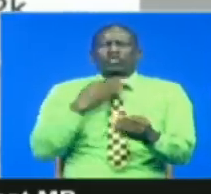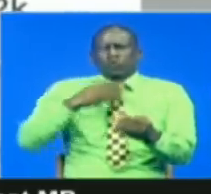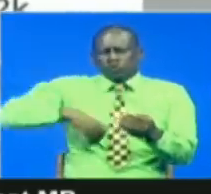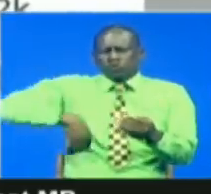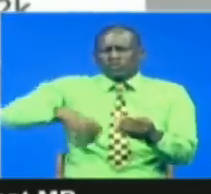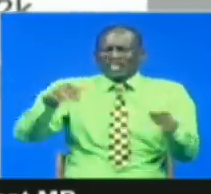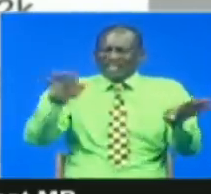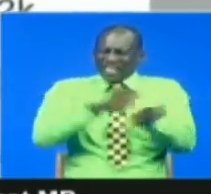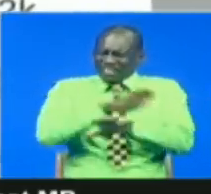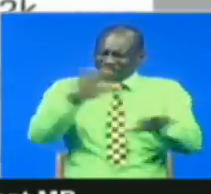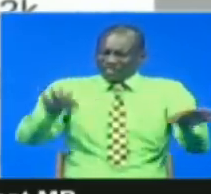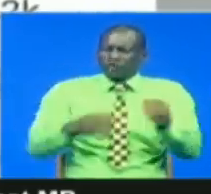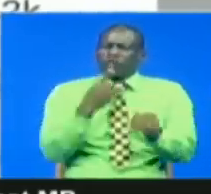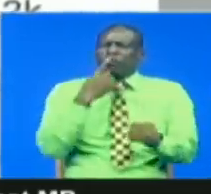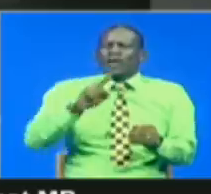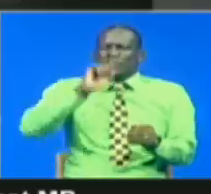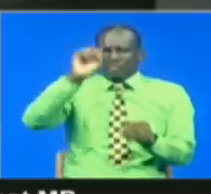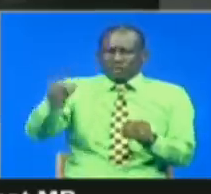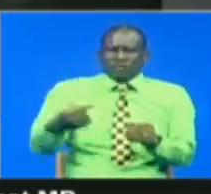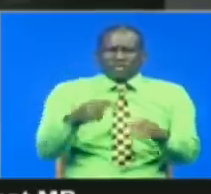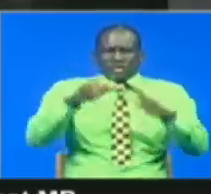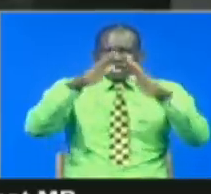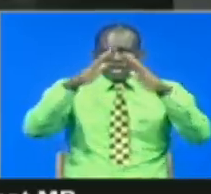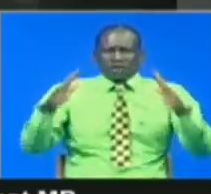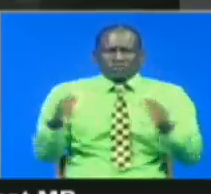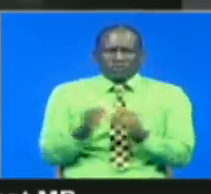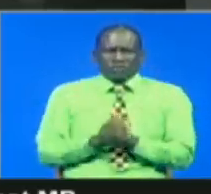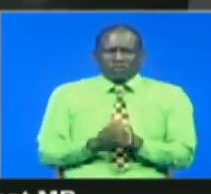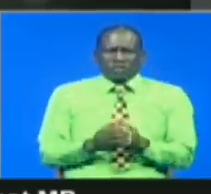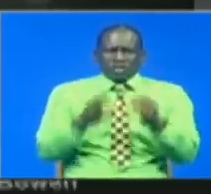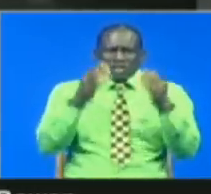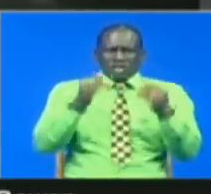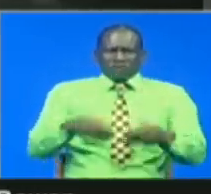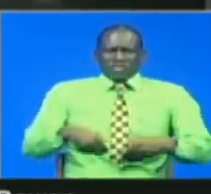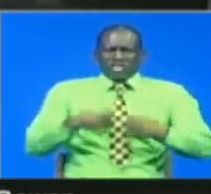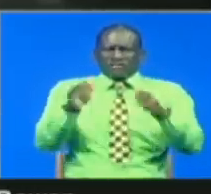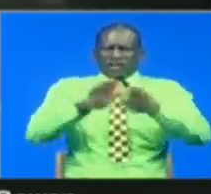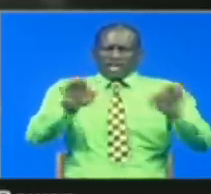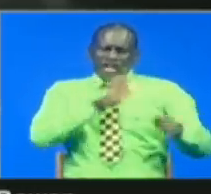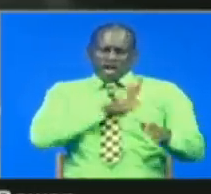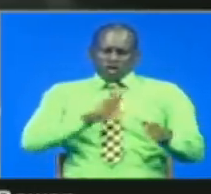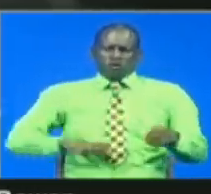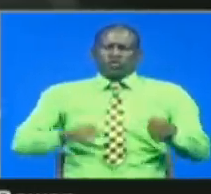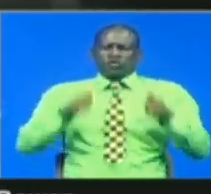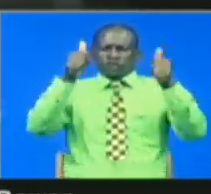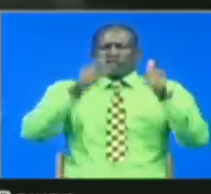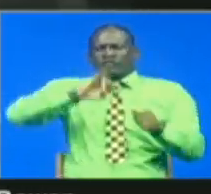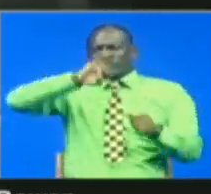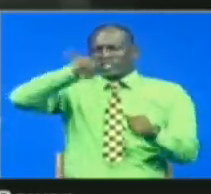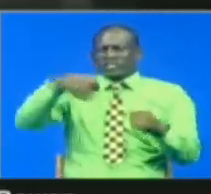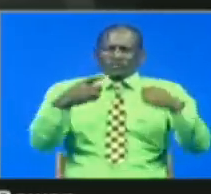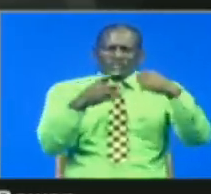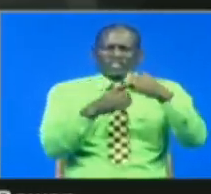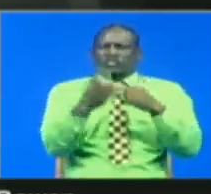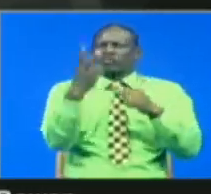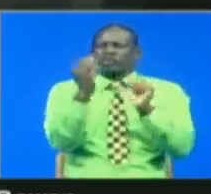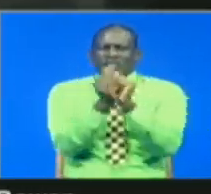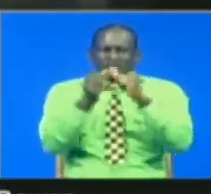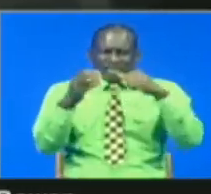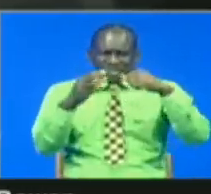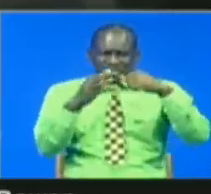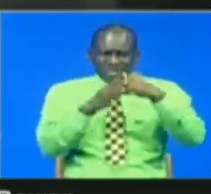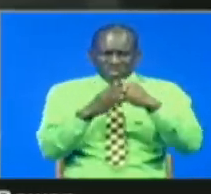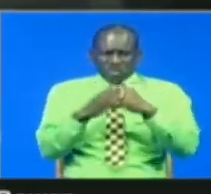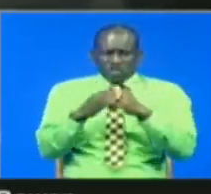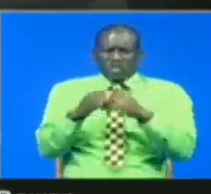shillings for everything in their house. They had given the landlord a notice of January 6, 2019 to move at the end